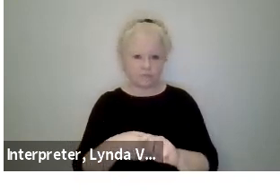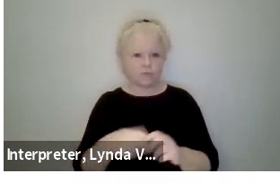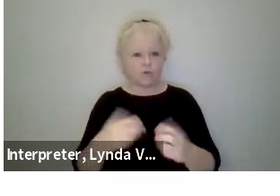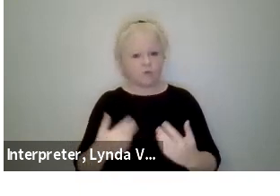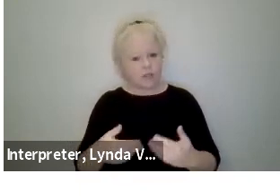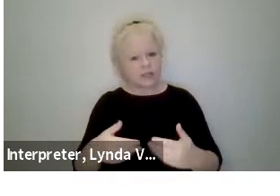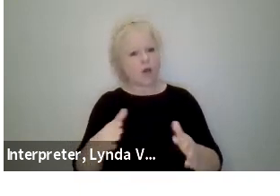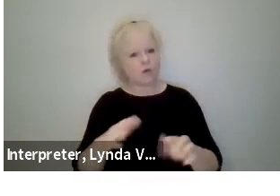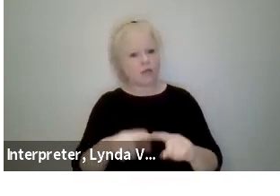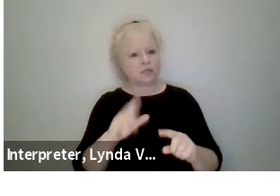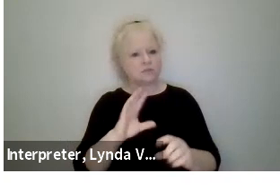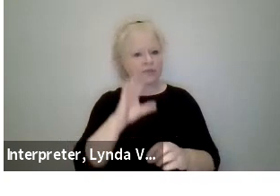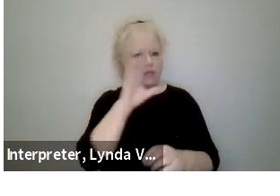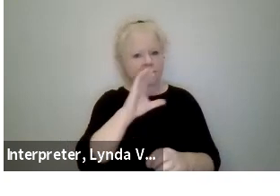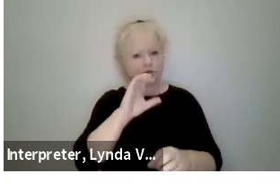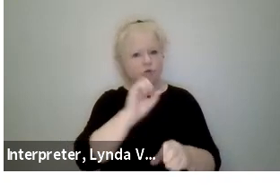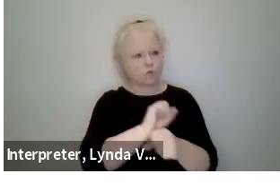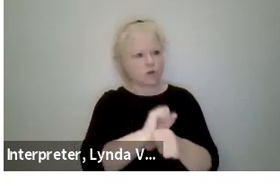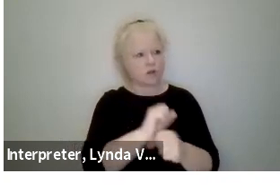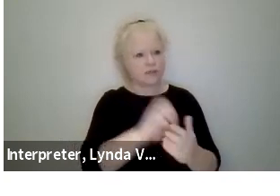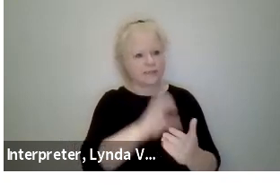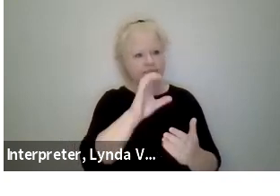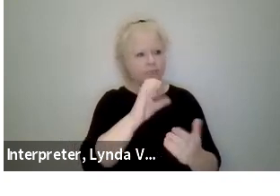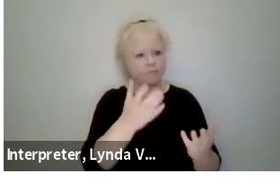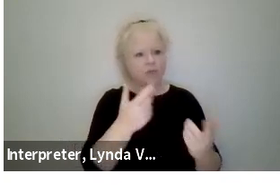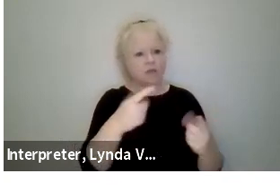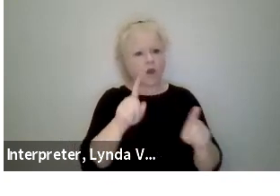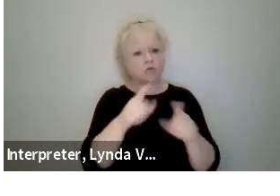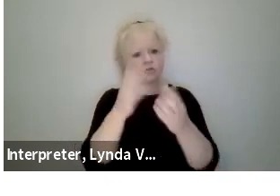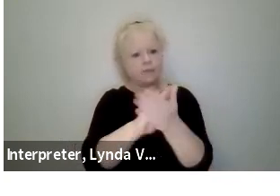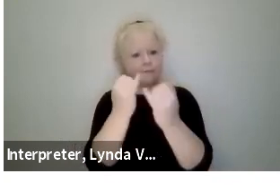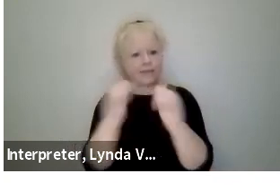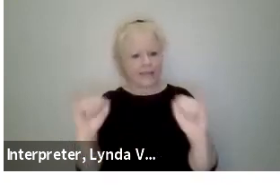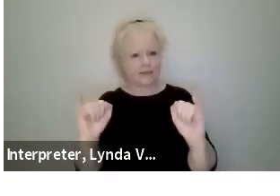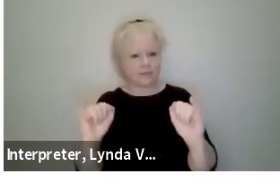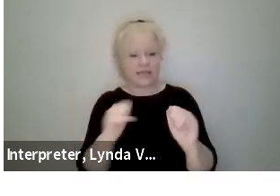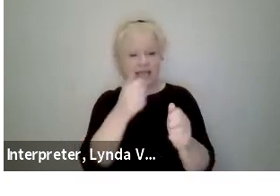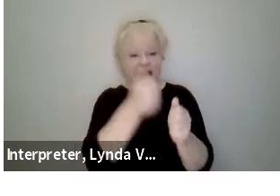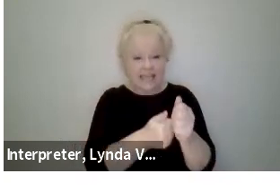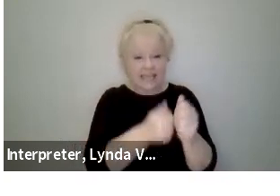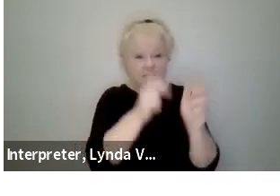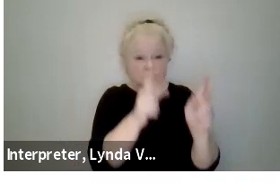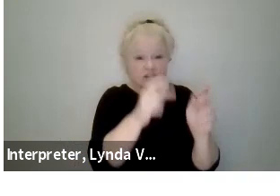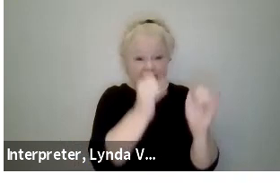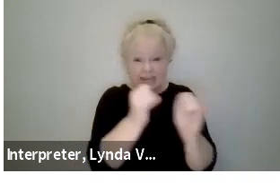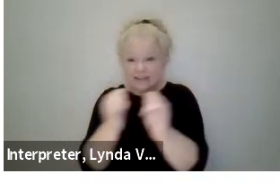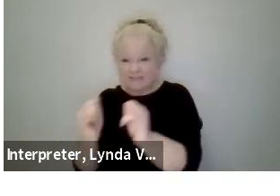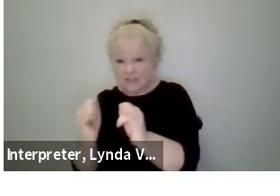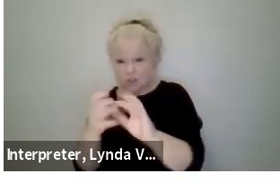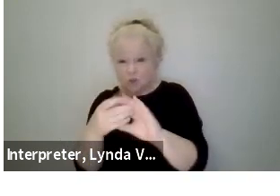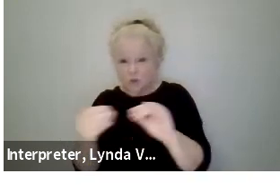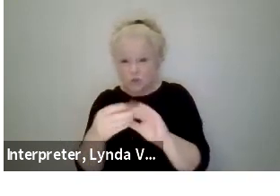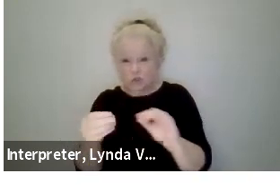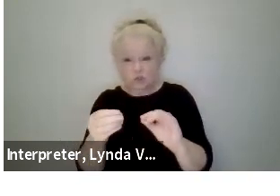part of their employment search and their outcome of independence. Each person's story is so unique, and the fields in which they